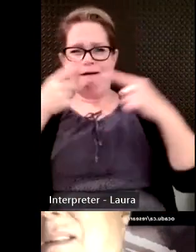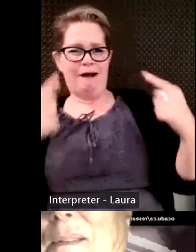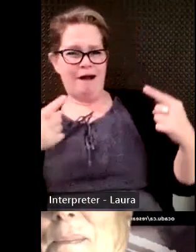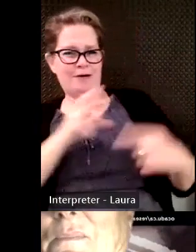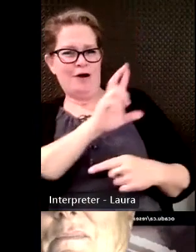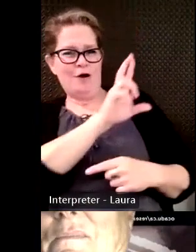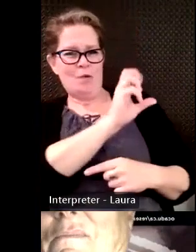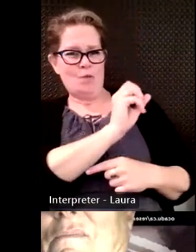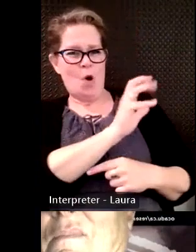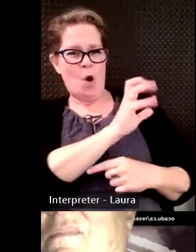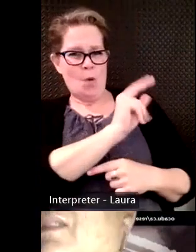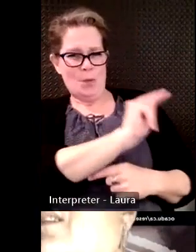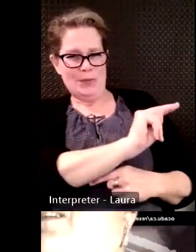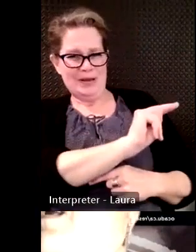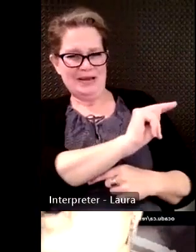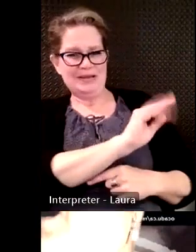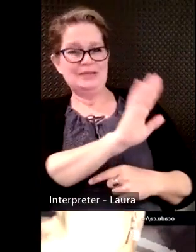So